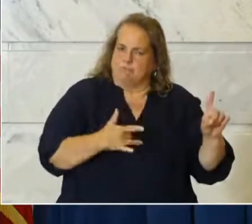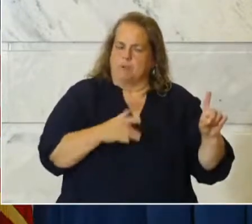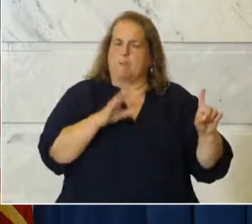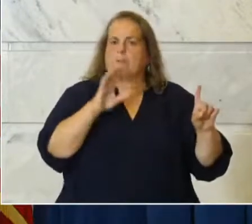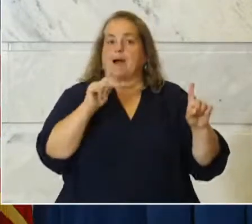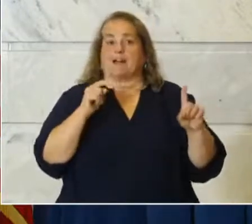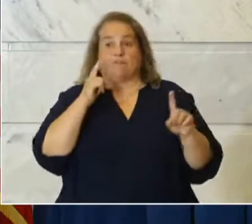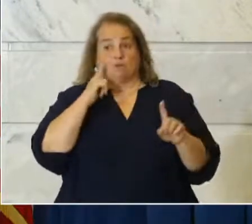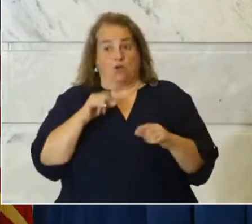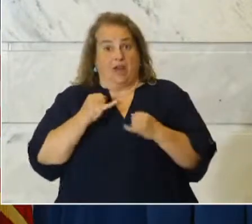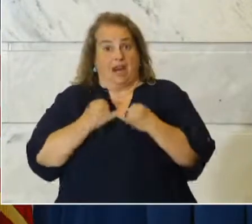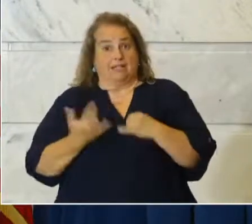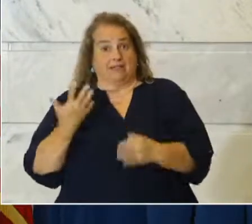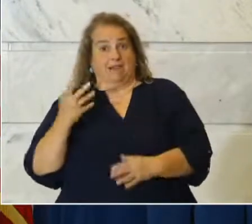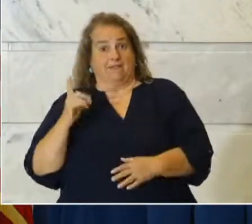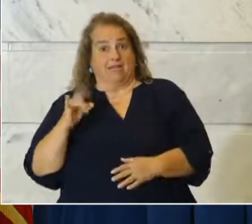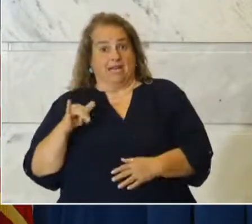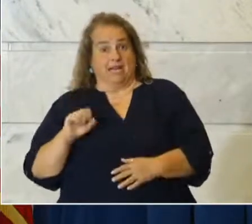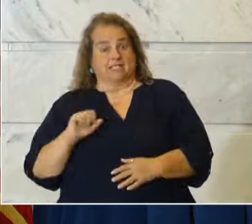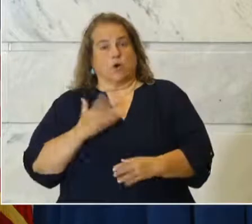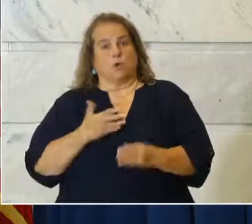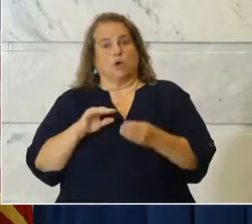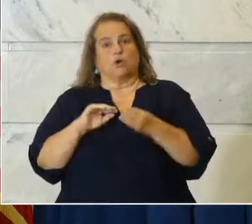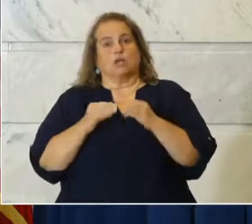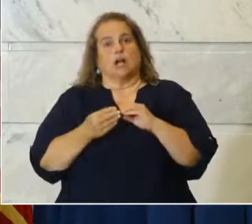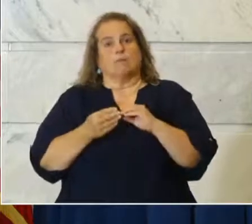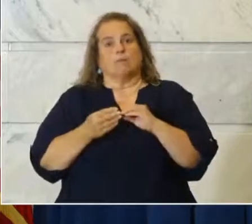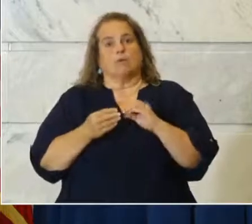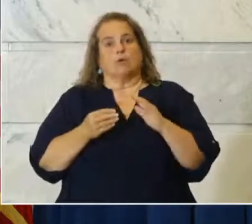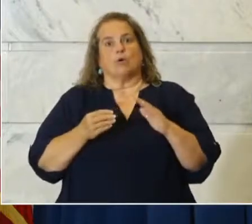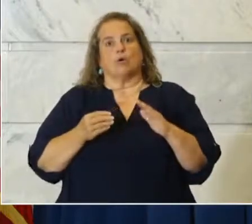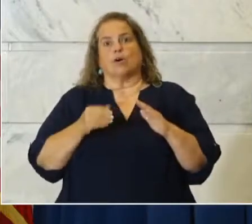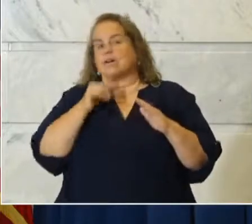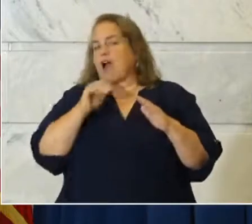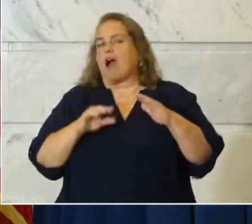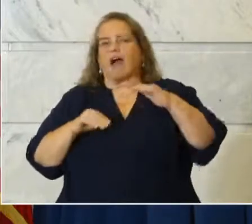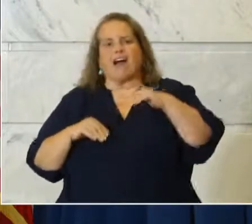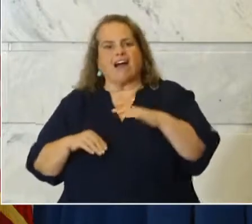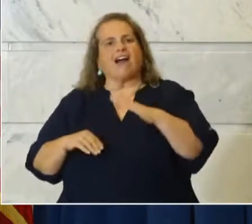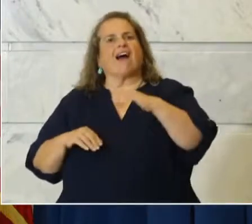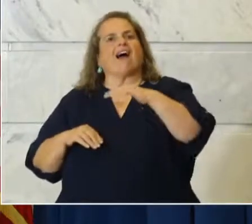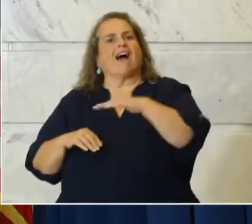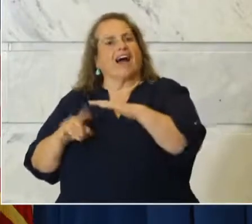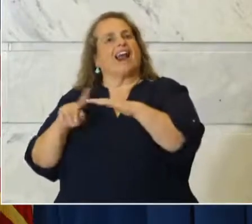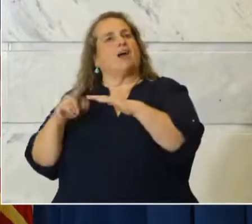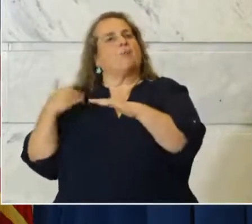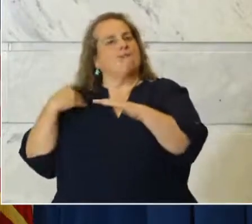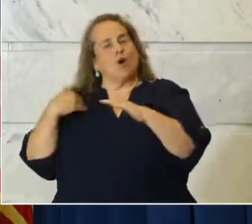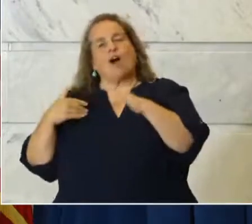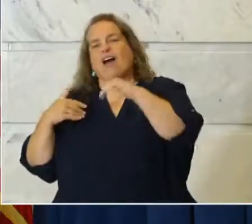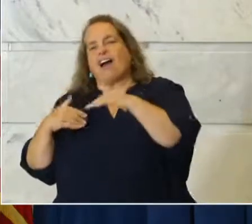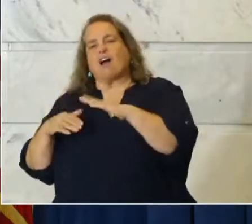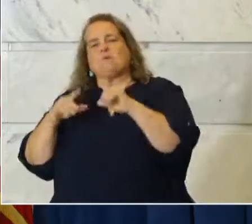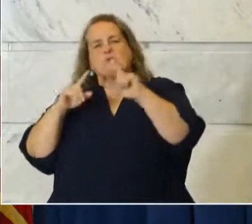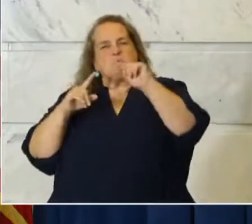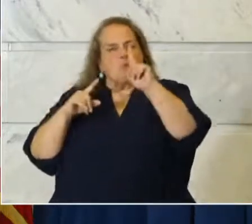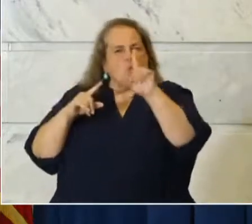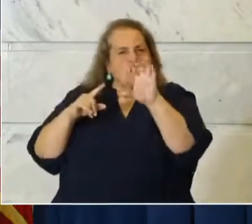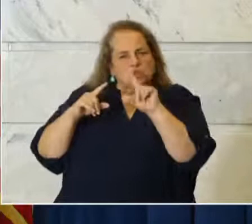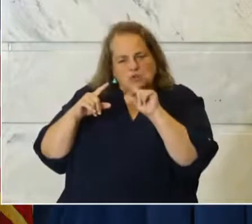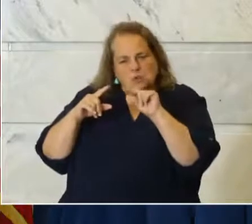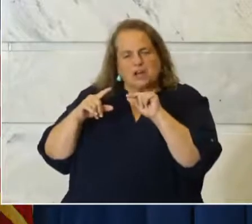for the last 5 days, our numbers haven't been bouncing up and down like they used to, between about 120